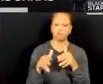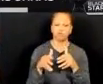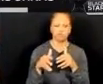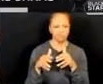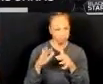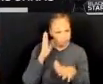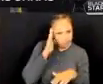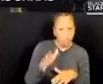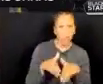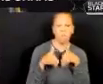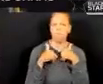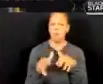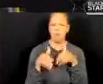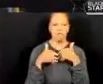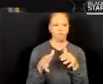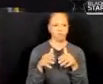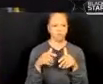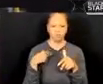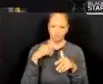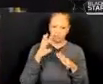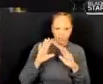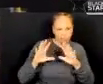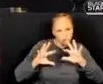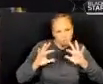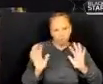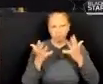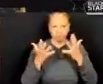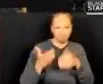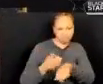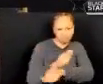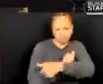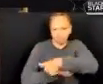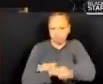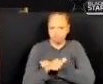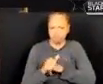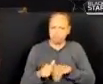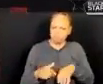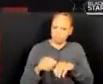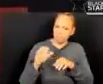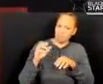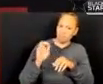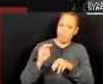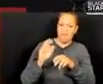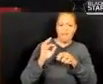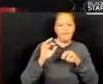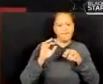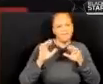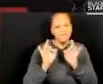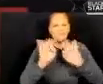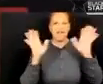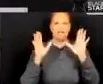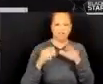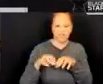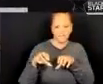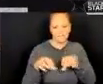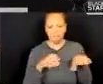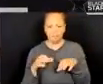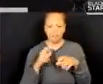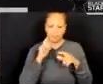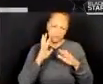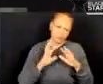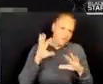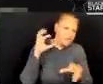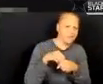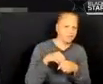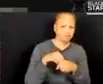in nonviolent direct action, we'll engage. If we've got to give more attention with the